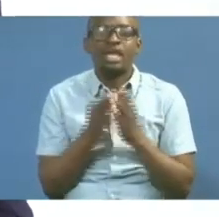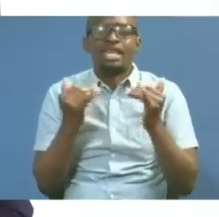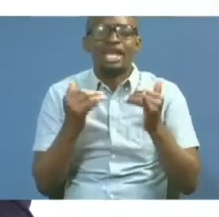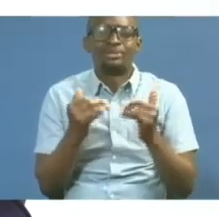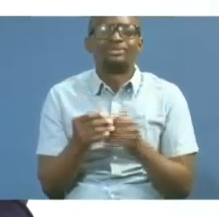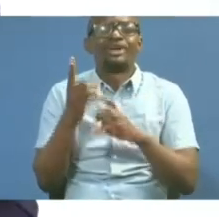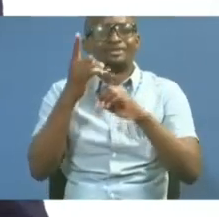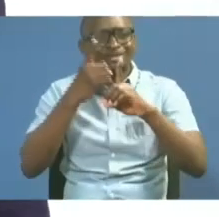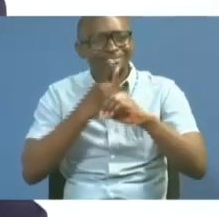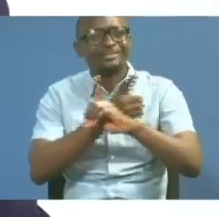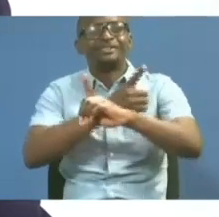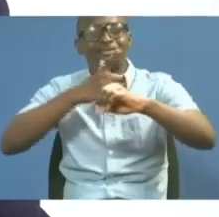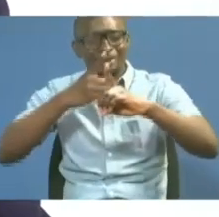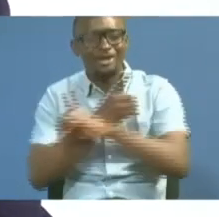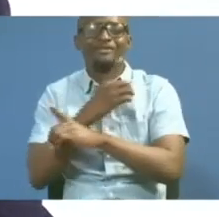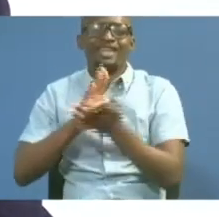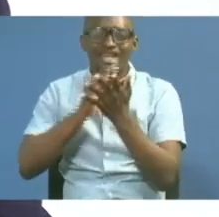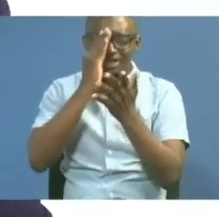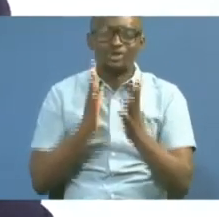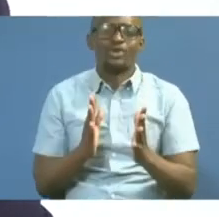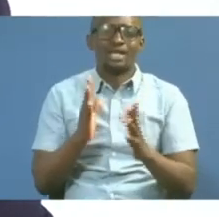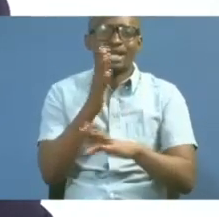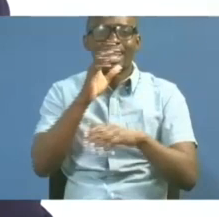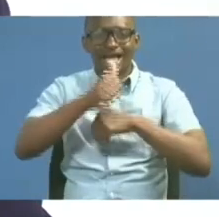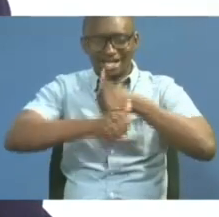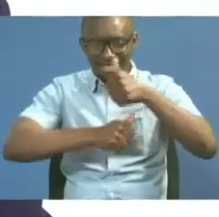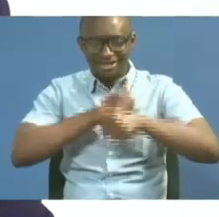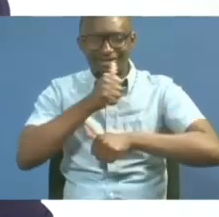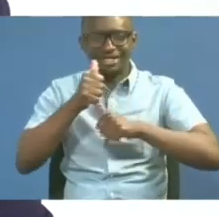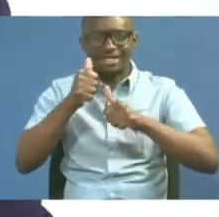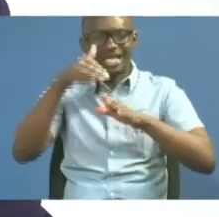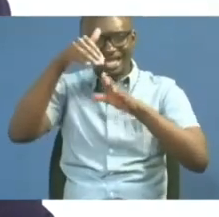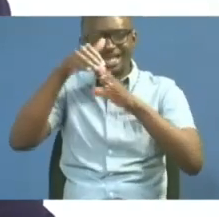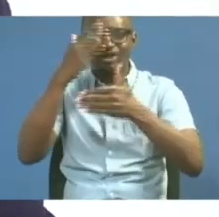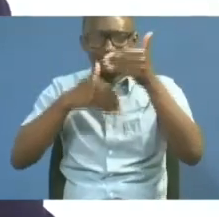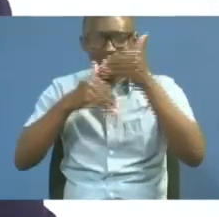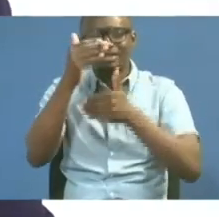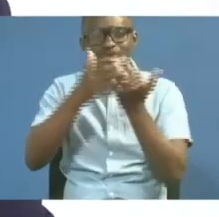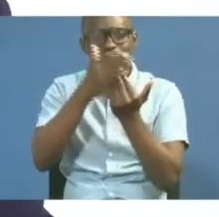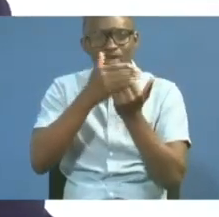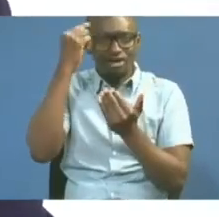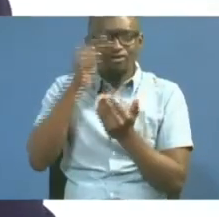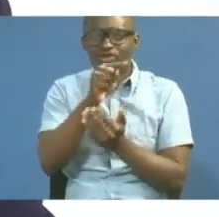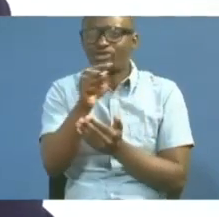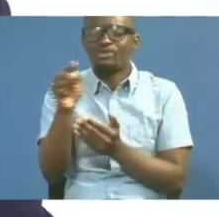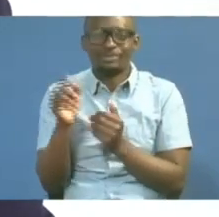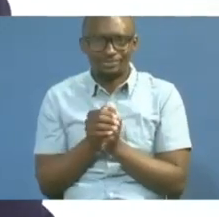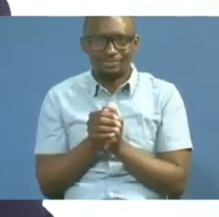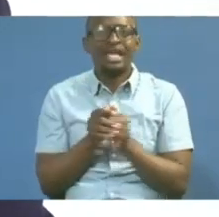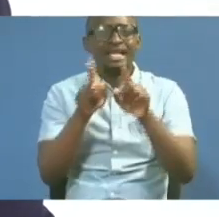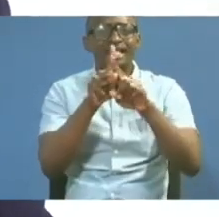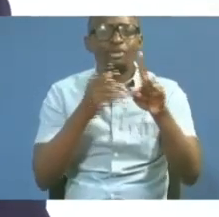planner. So there are various and diverse student activities within the university to cater for you as